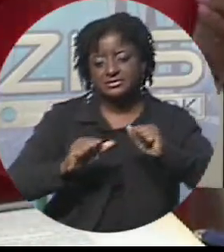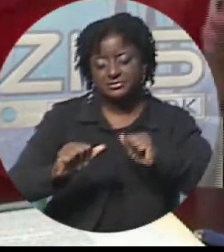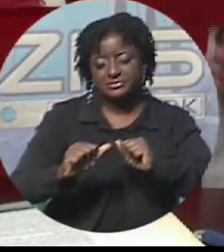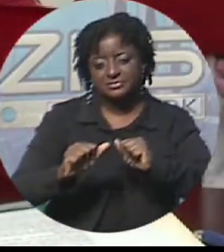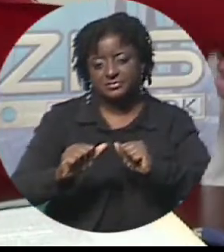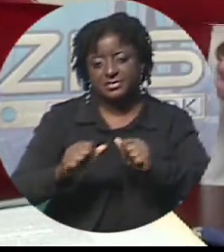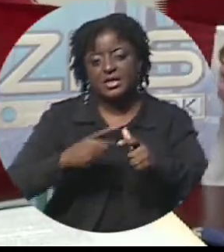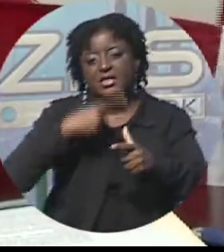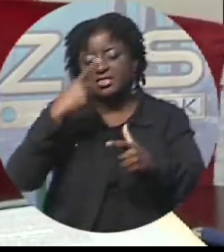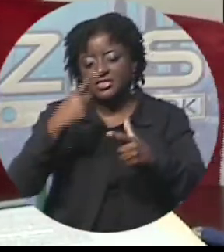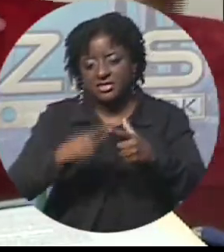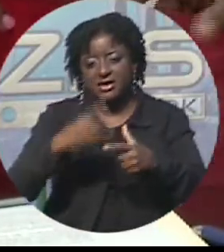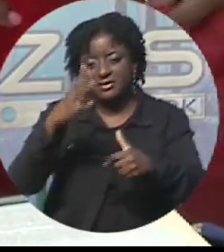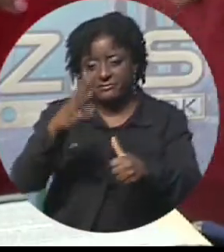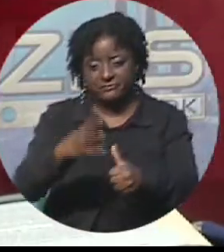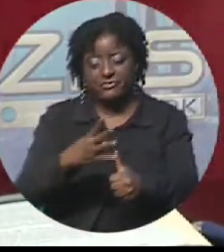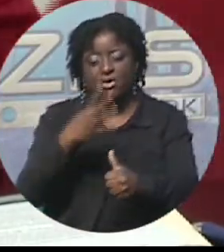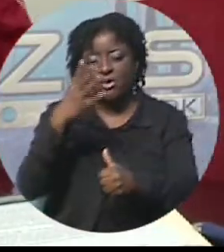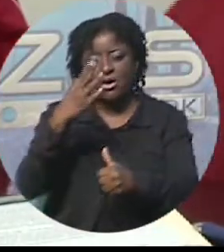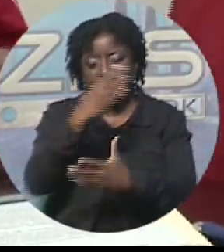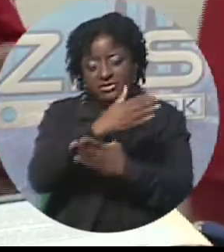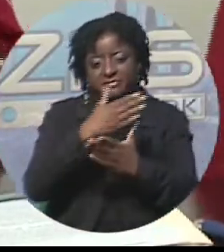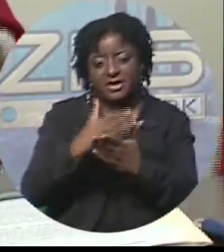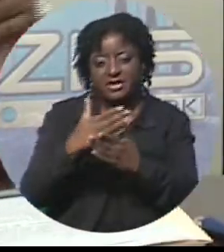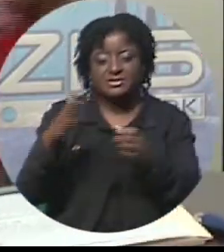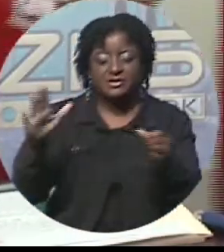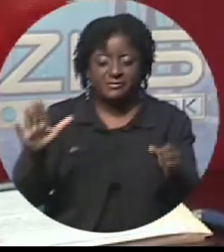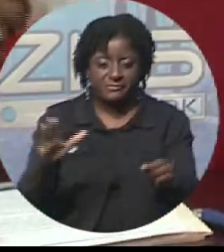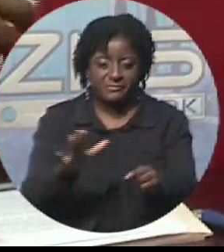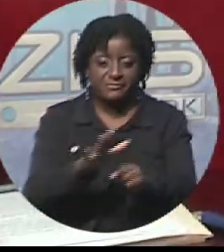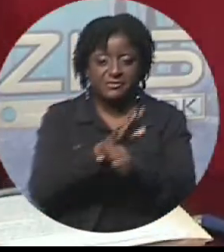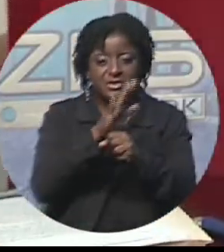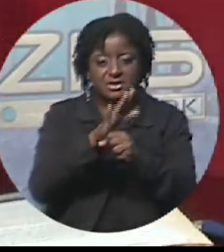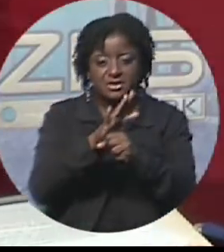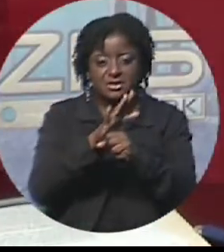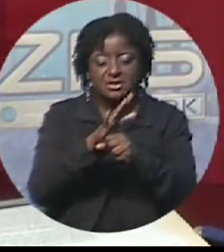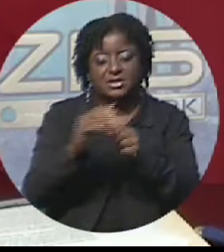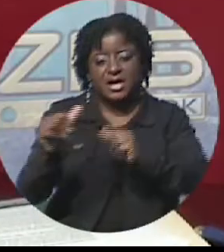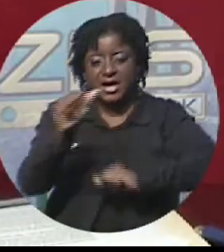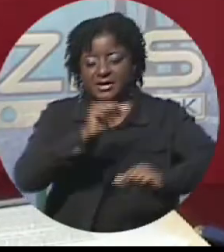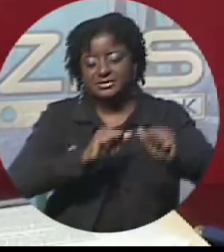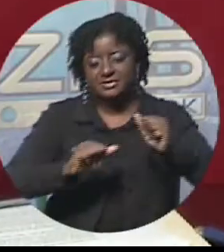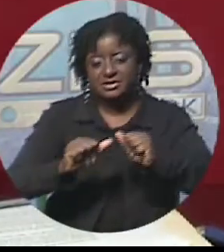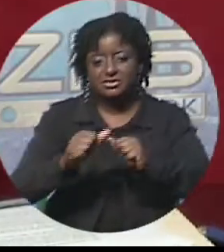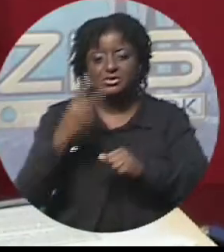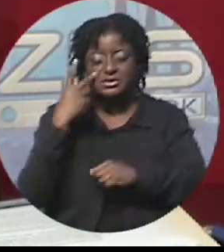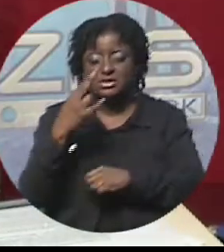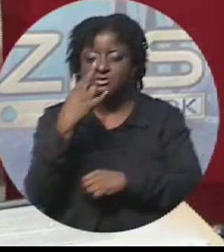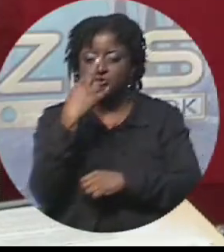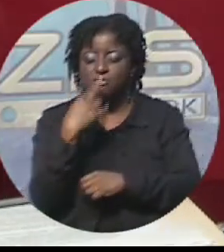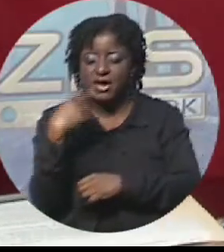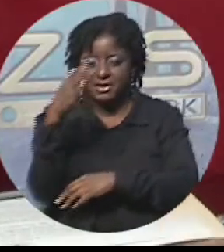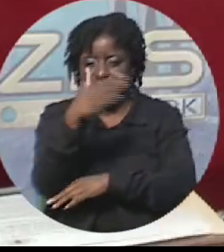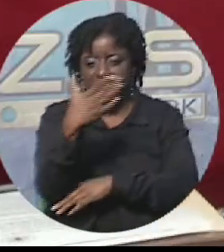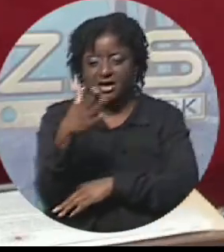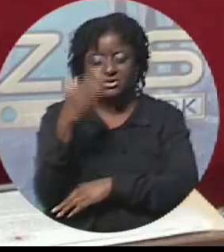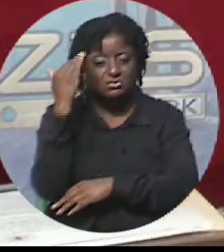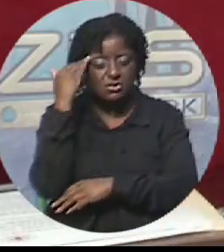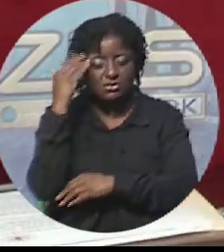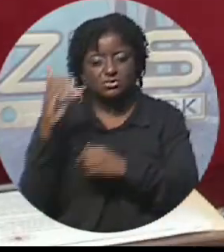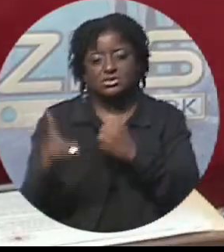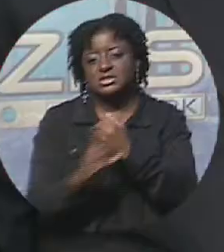Then we go into the 4th phase where we are fully activated. Once you see a red flag, everyone knows when there's red, there's